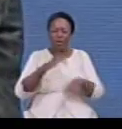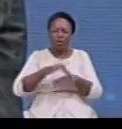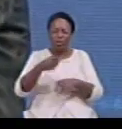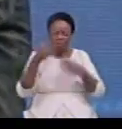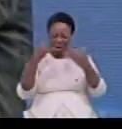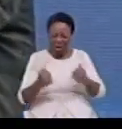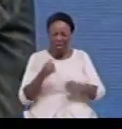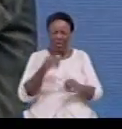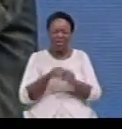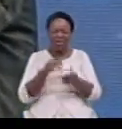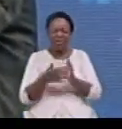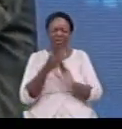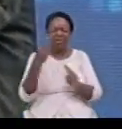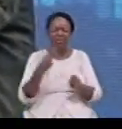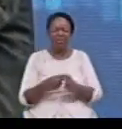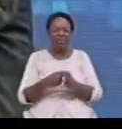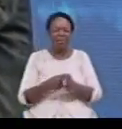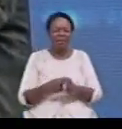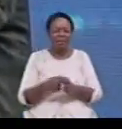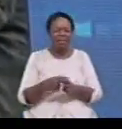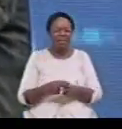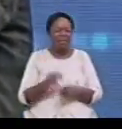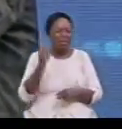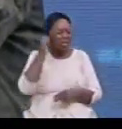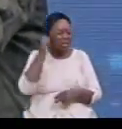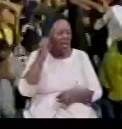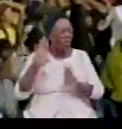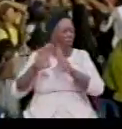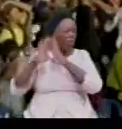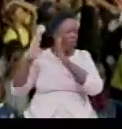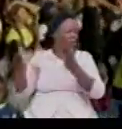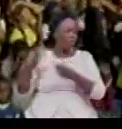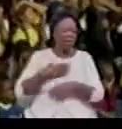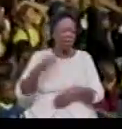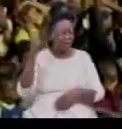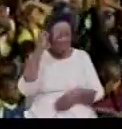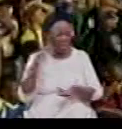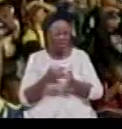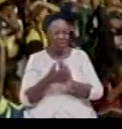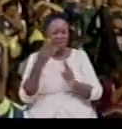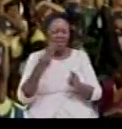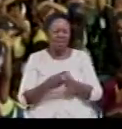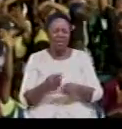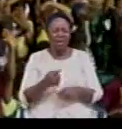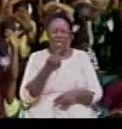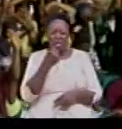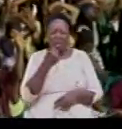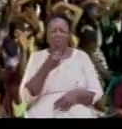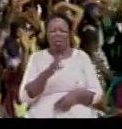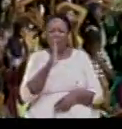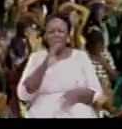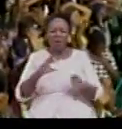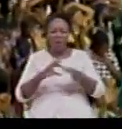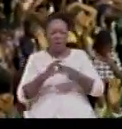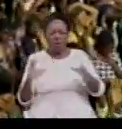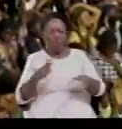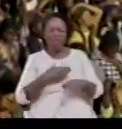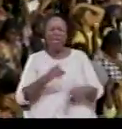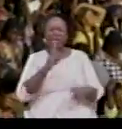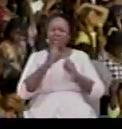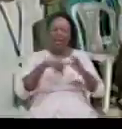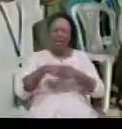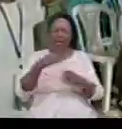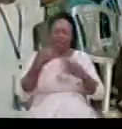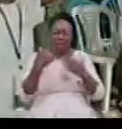now. Ear open and hear. Tongue be loosed and speak out